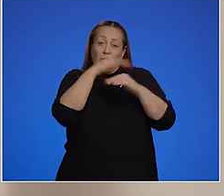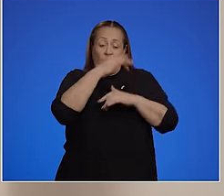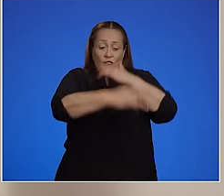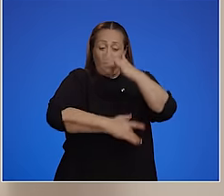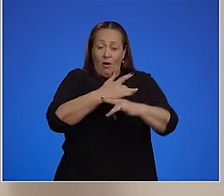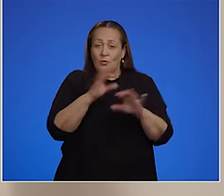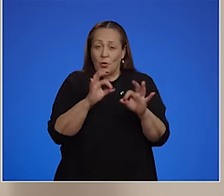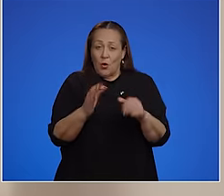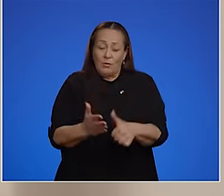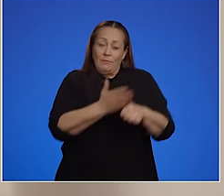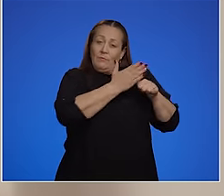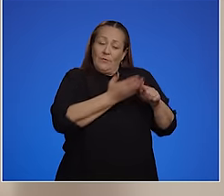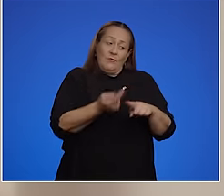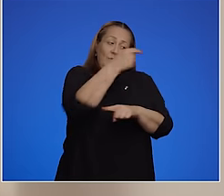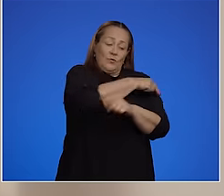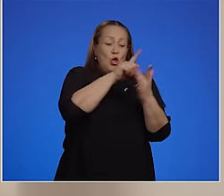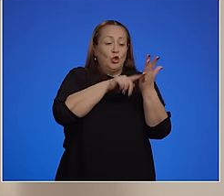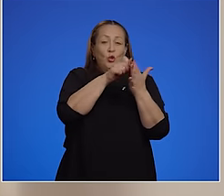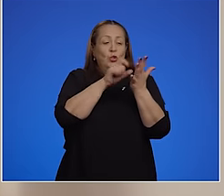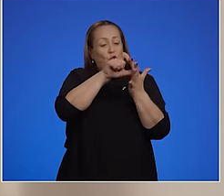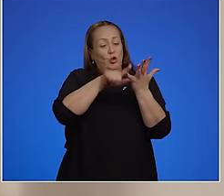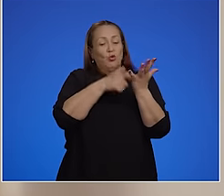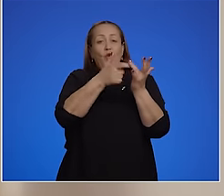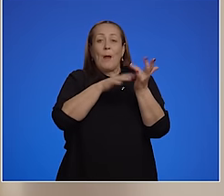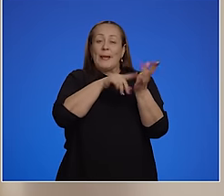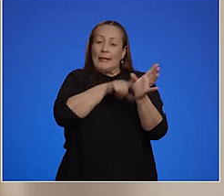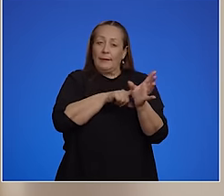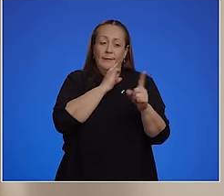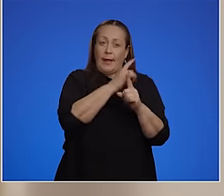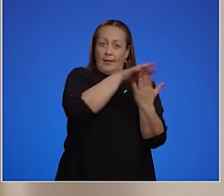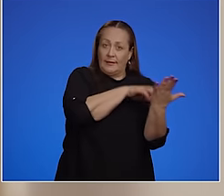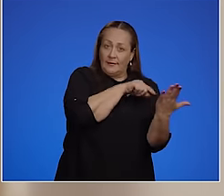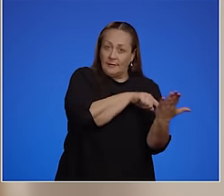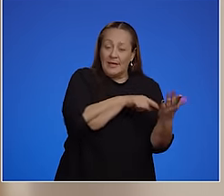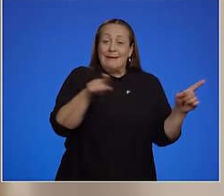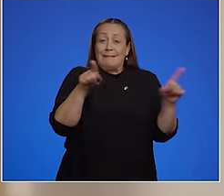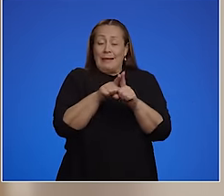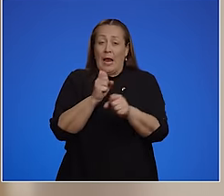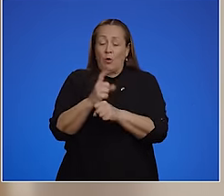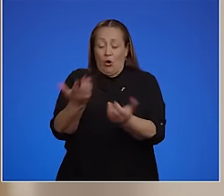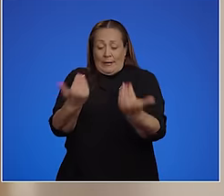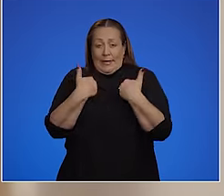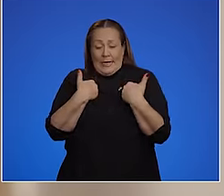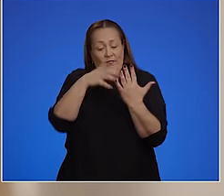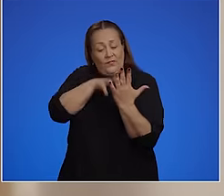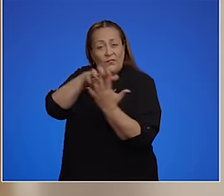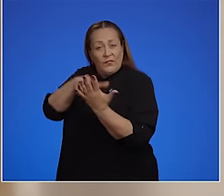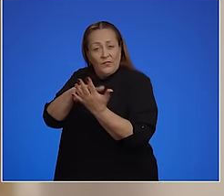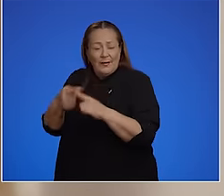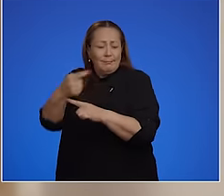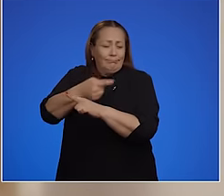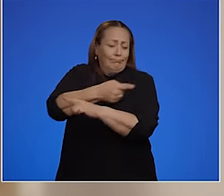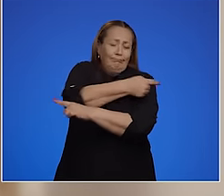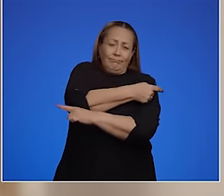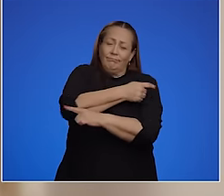quotes from Deuteronomy and from Leviticus. The same God who inspired those texts centuries before entered